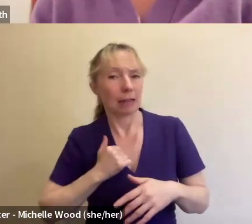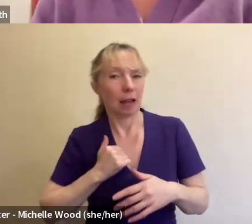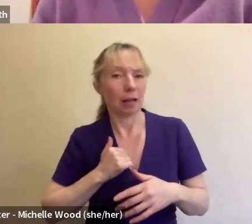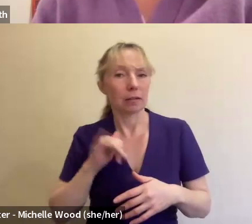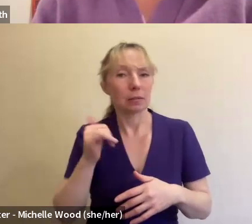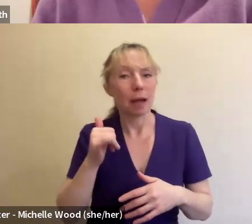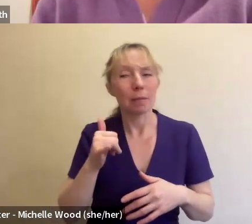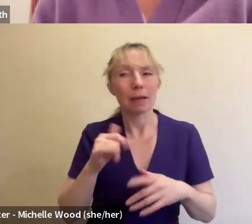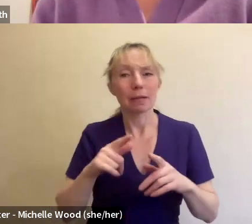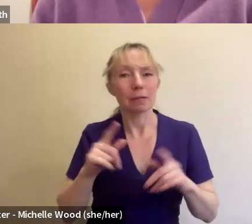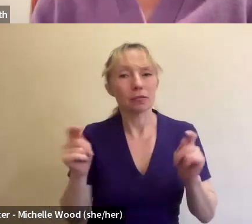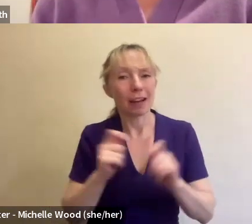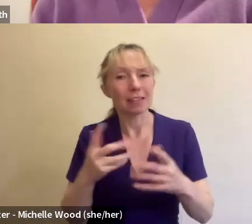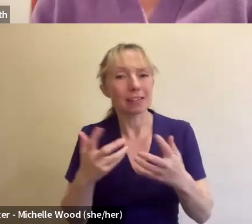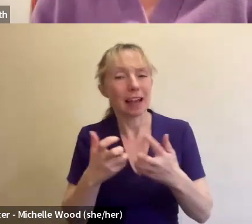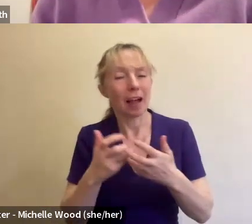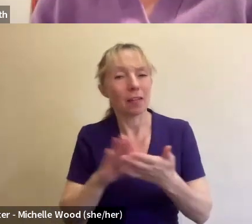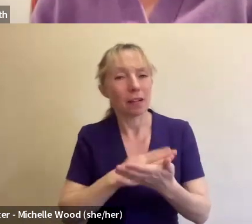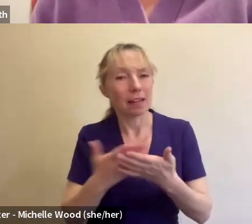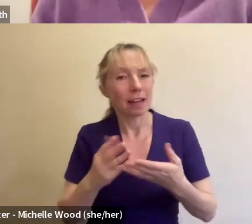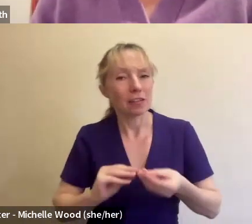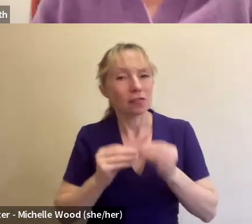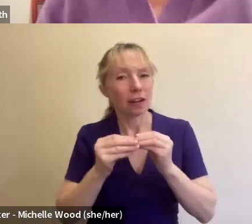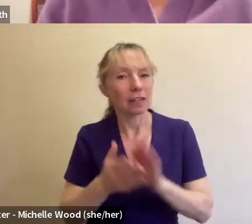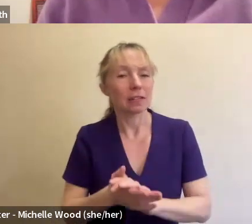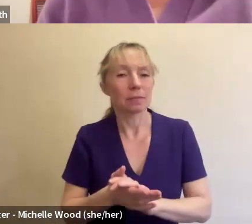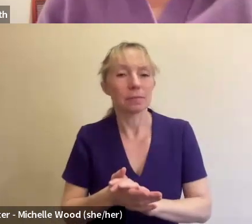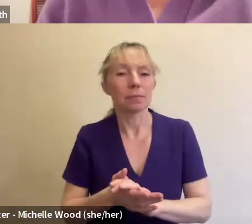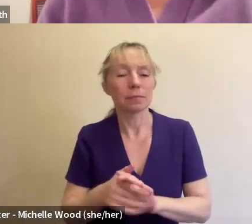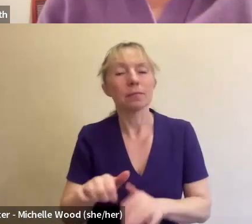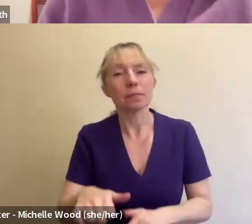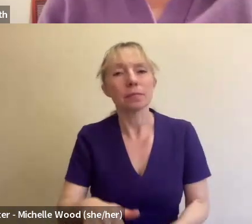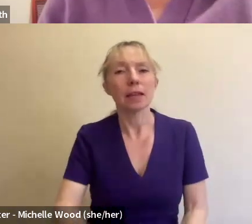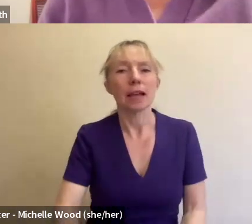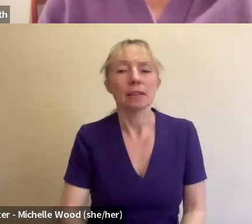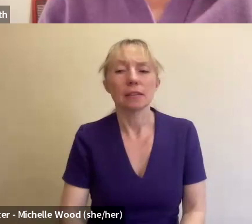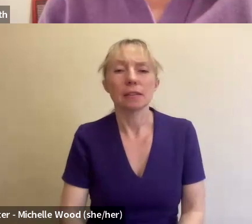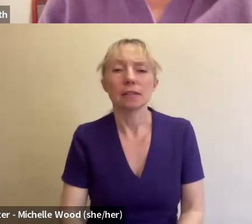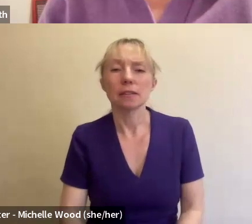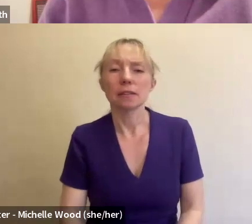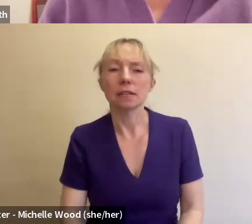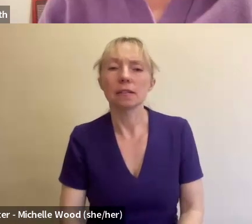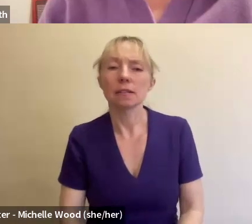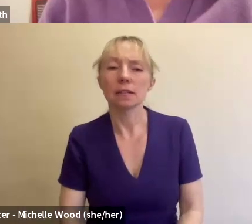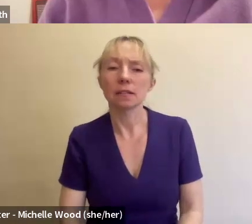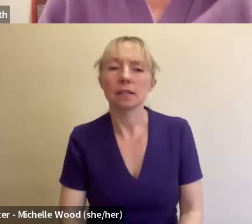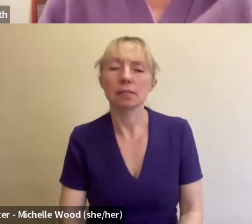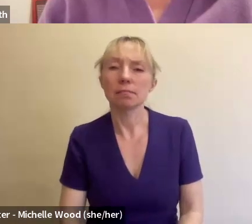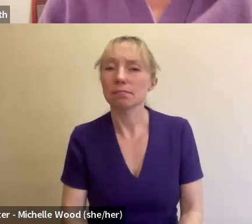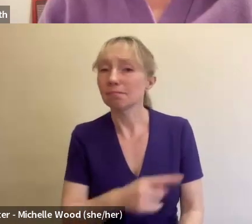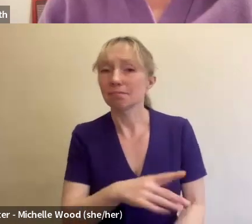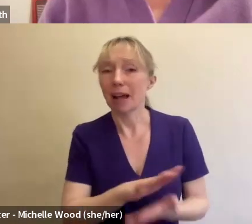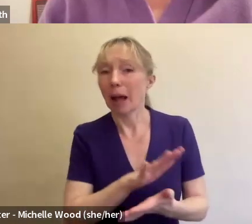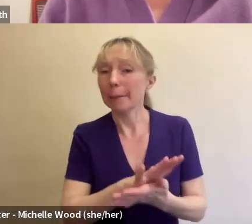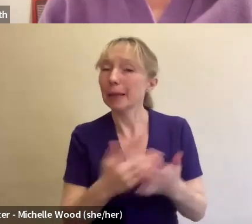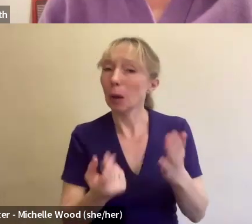be produced. Yes, they are, because this is an opportunity for them to have